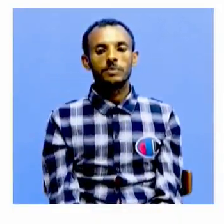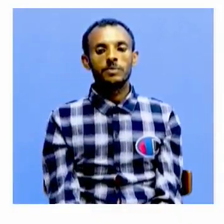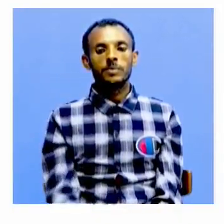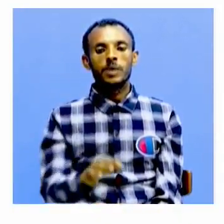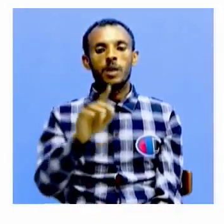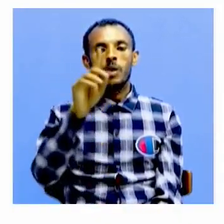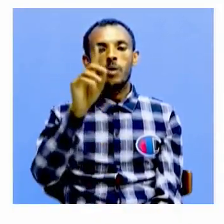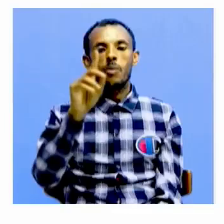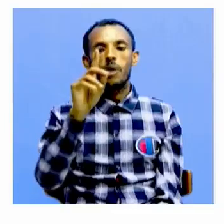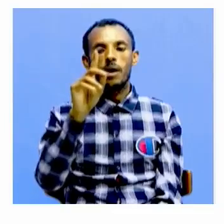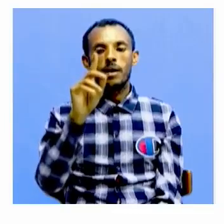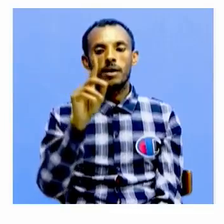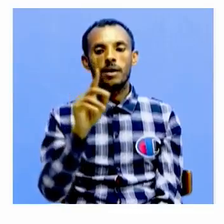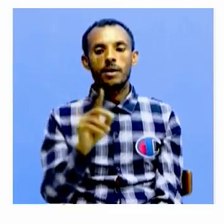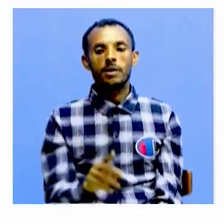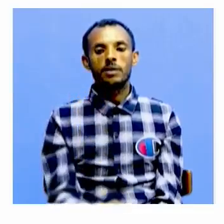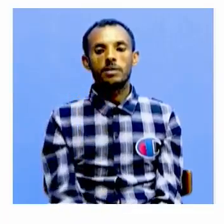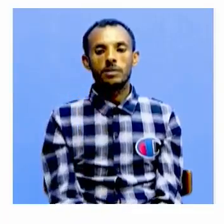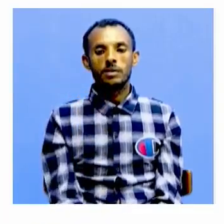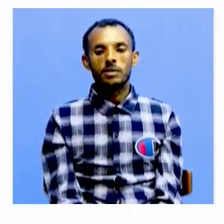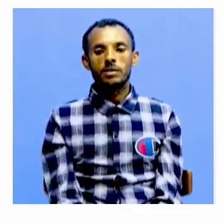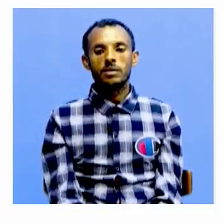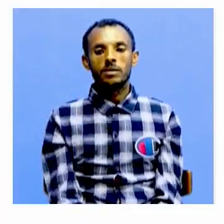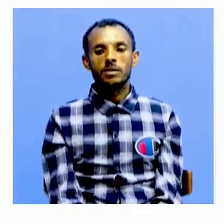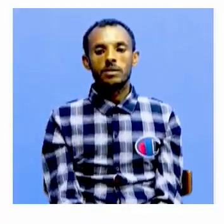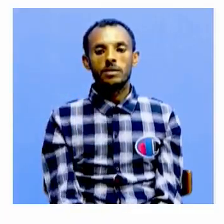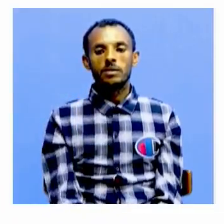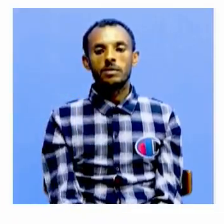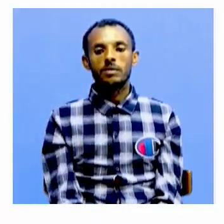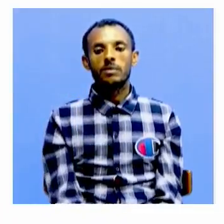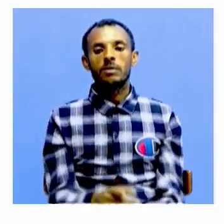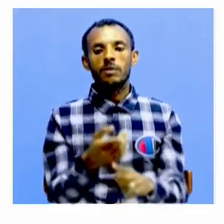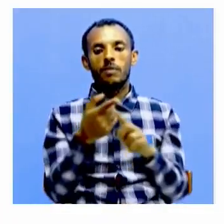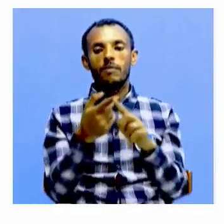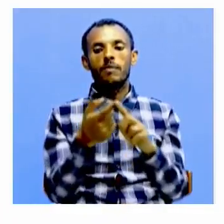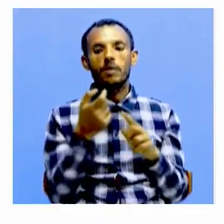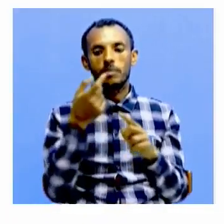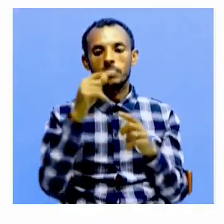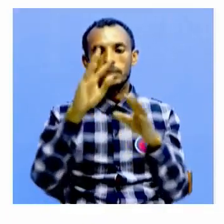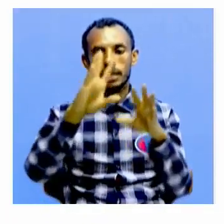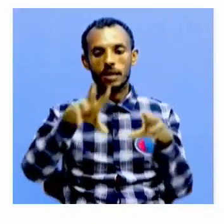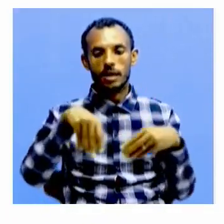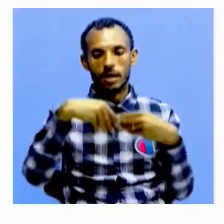one from the given